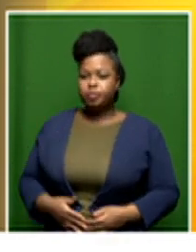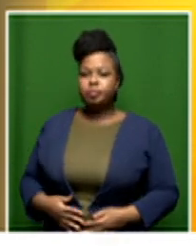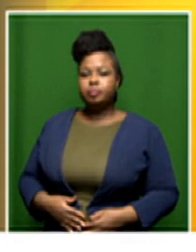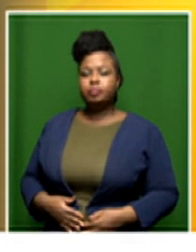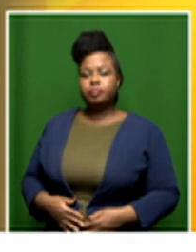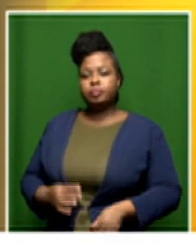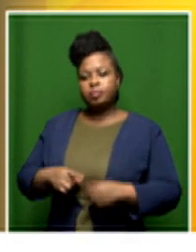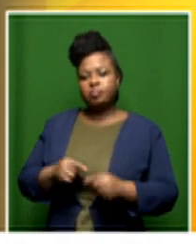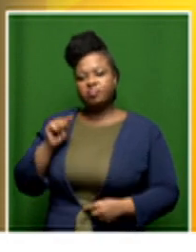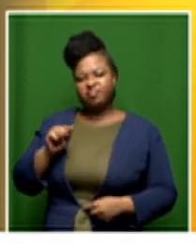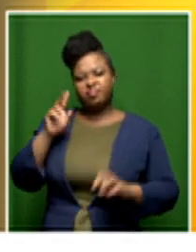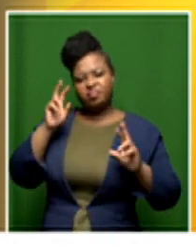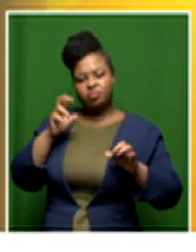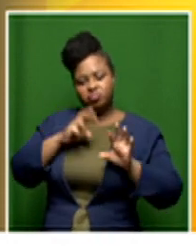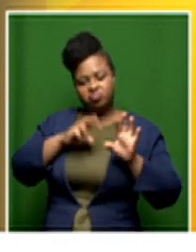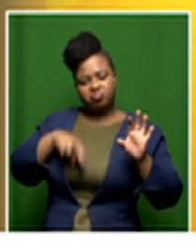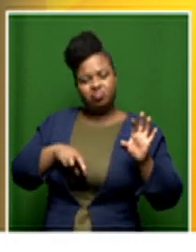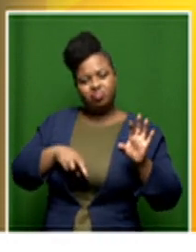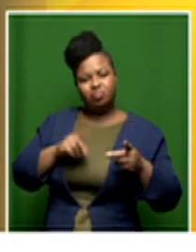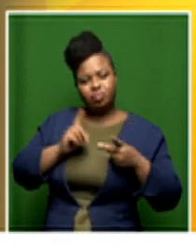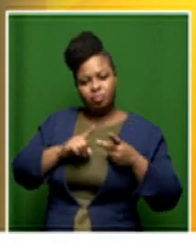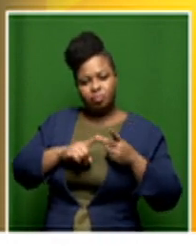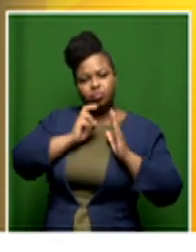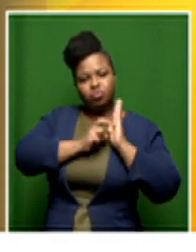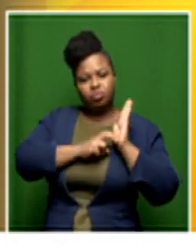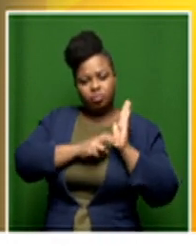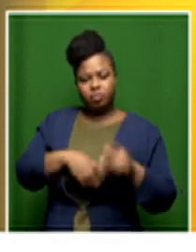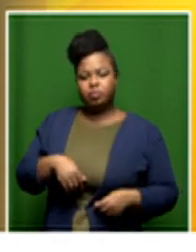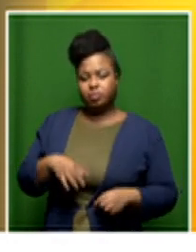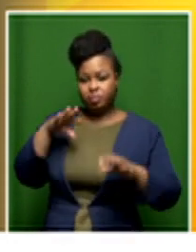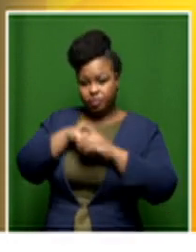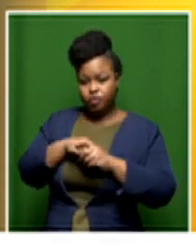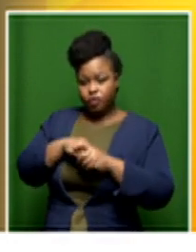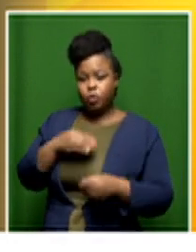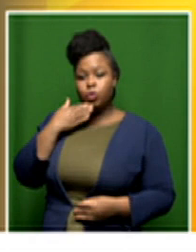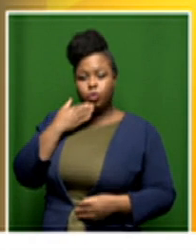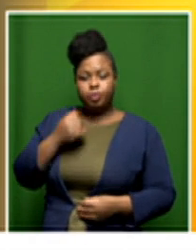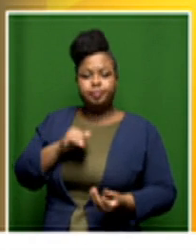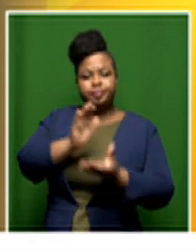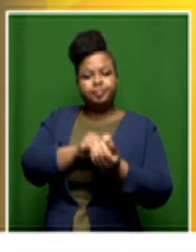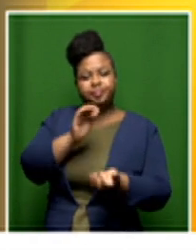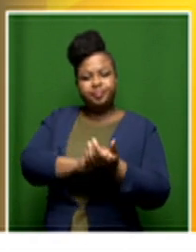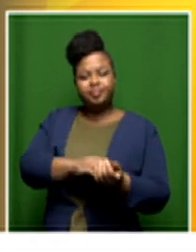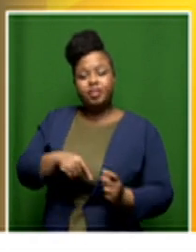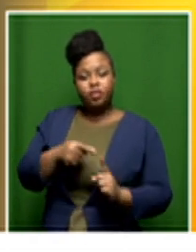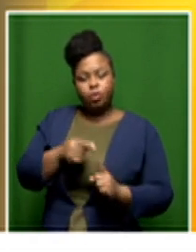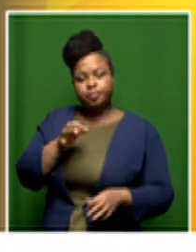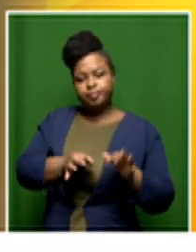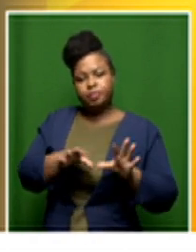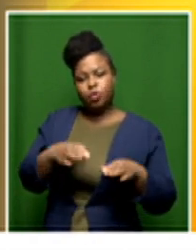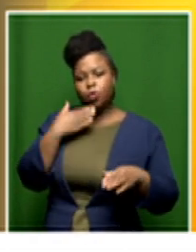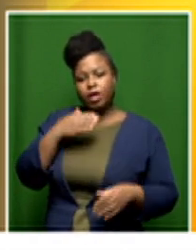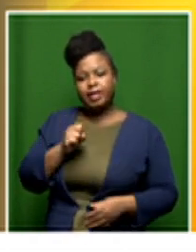Post the issue of step aside and affecting the current SG of the party, Mr.